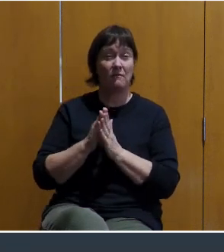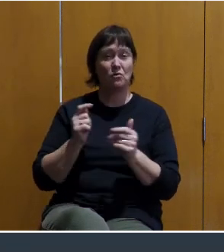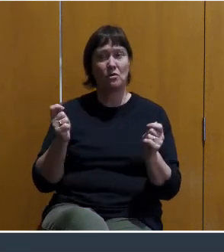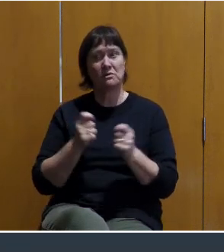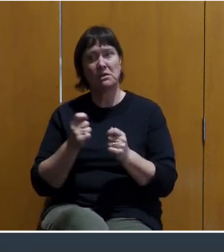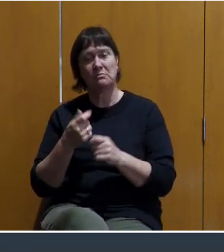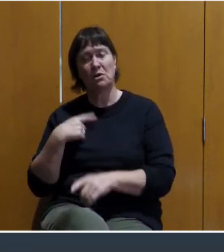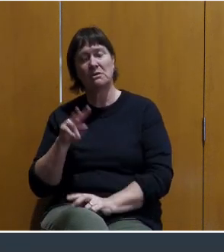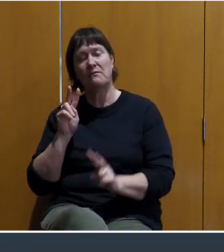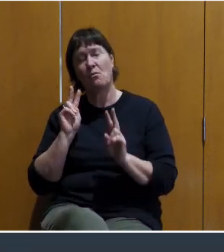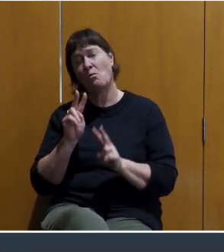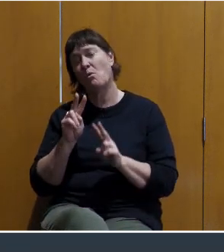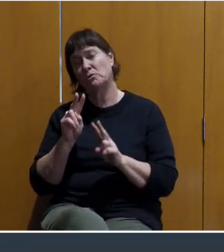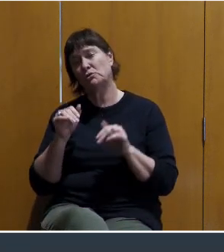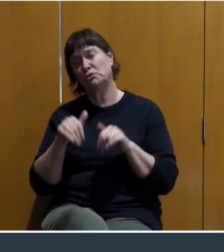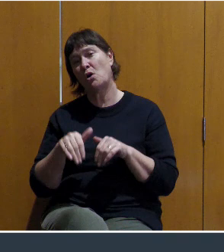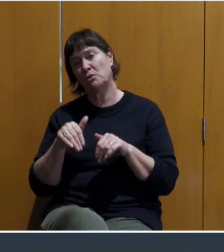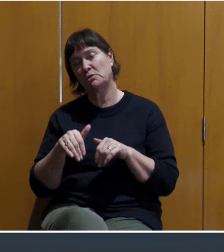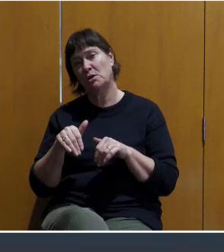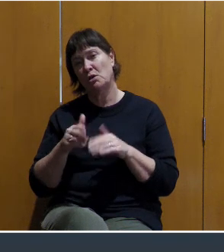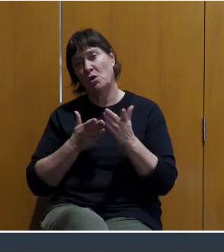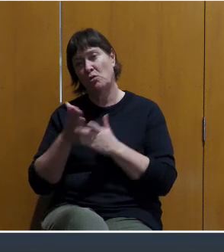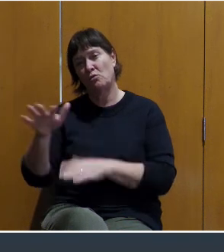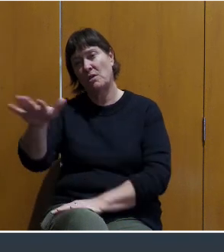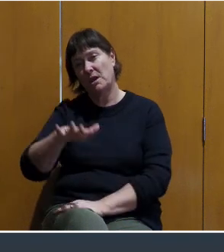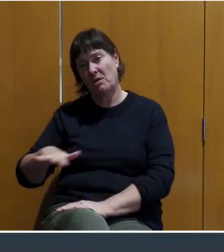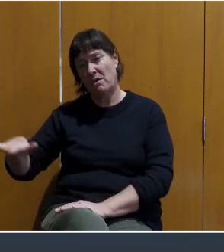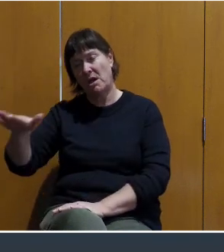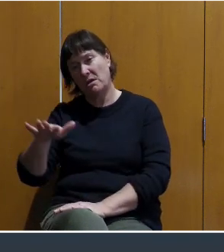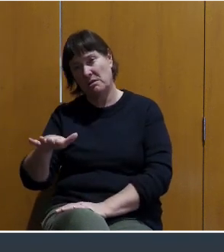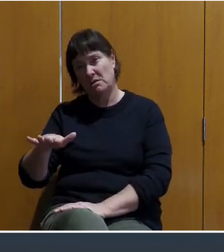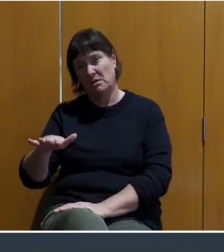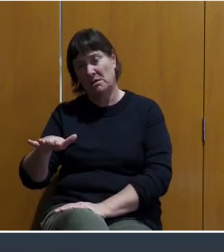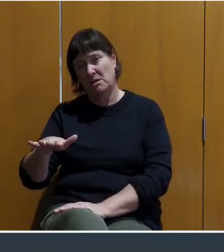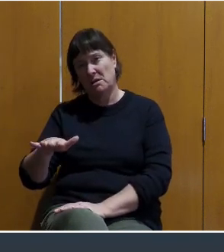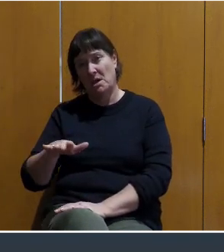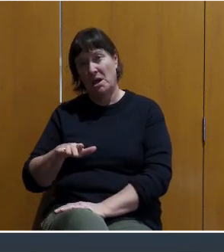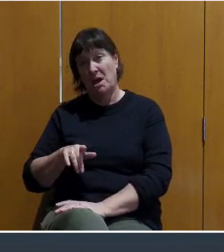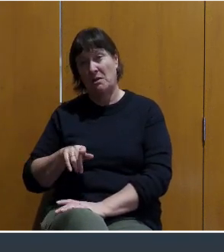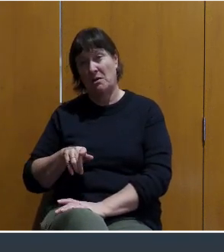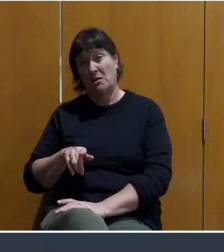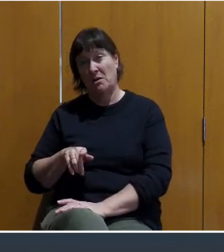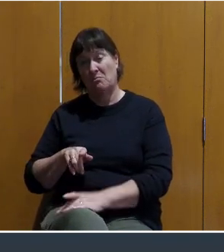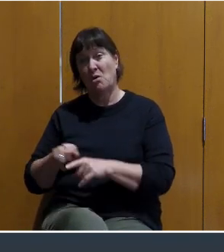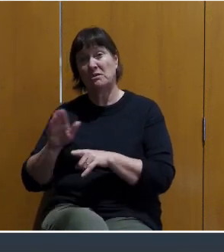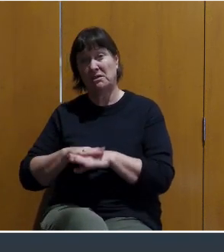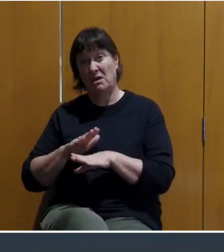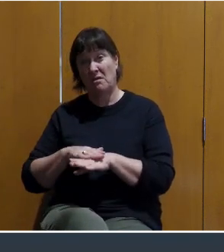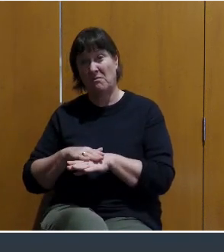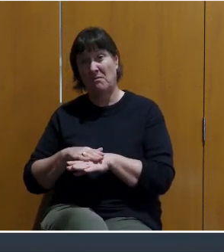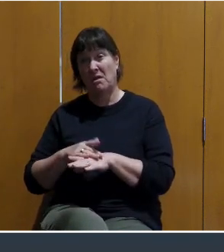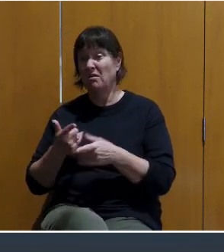watched dog owners go through that reserve area, and 9 out of 10 come out of that dog off